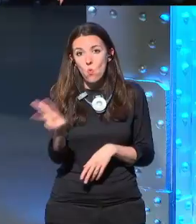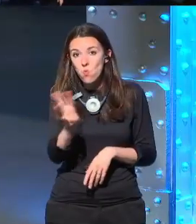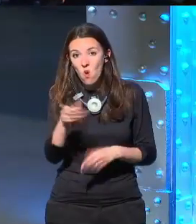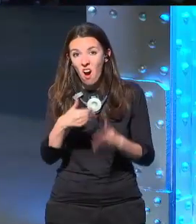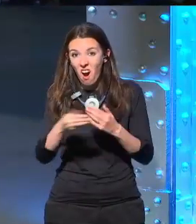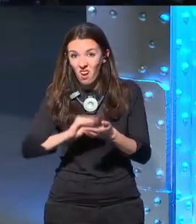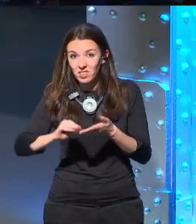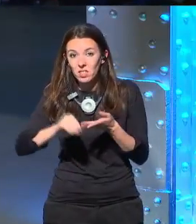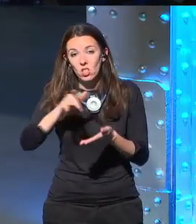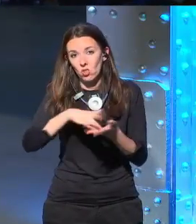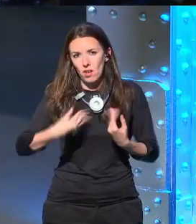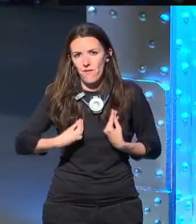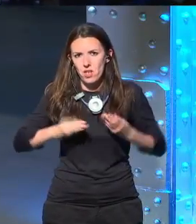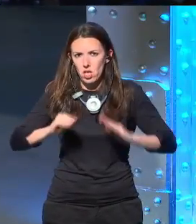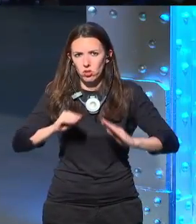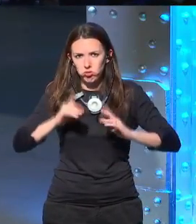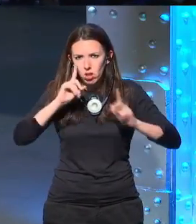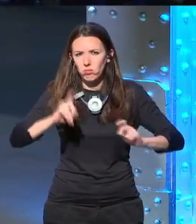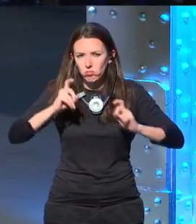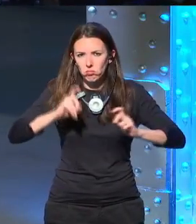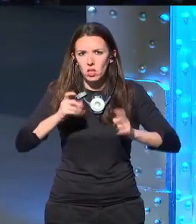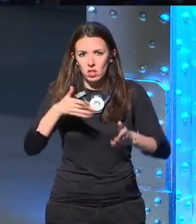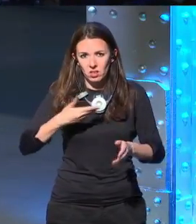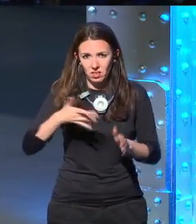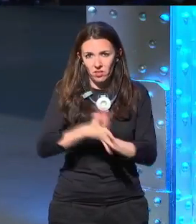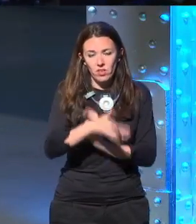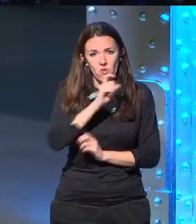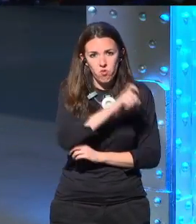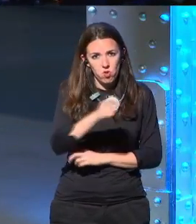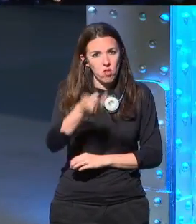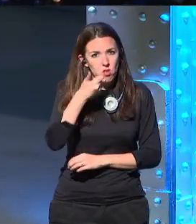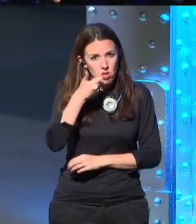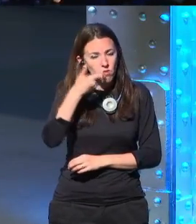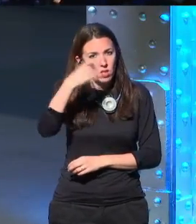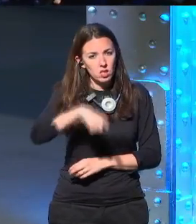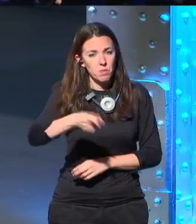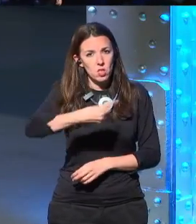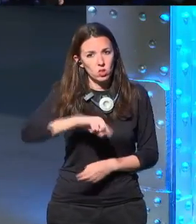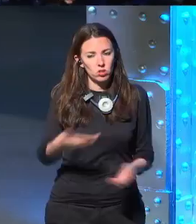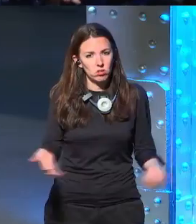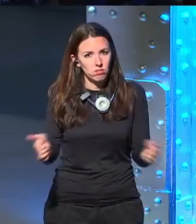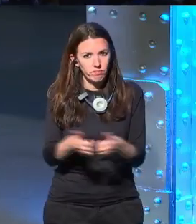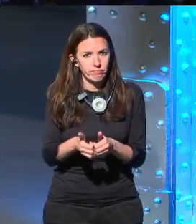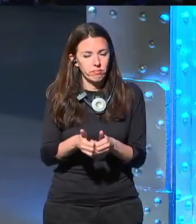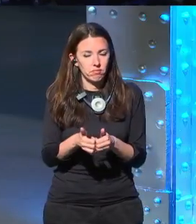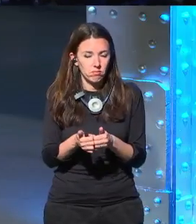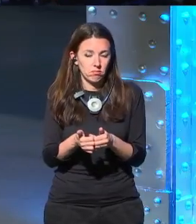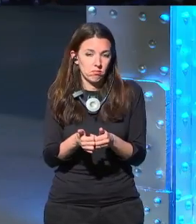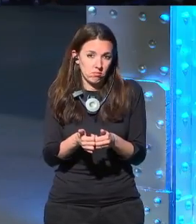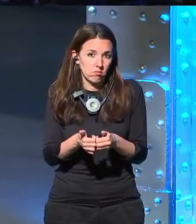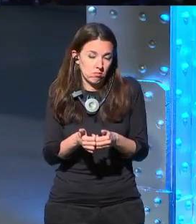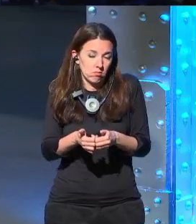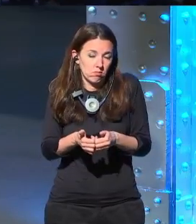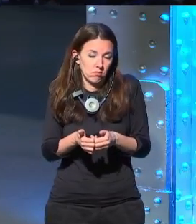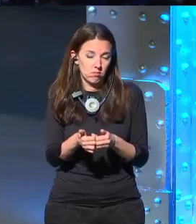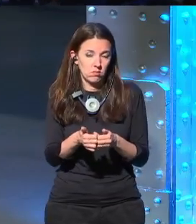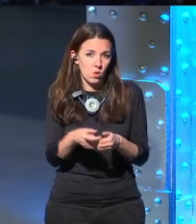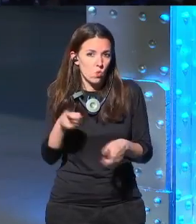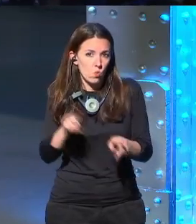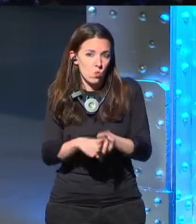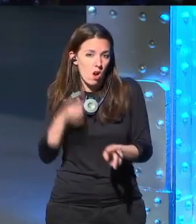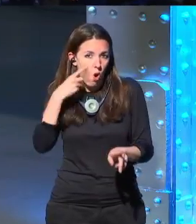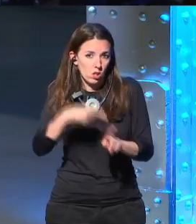this is what Walter Isaacson has dedicated part of his life, and also Fundación Telefónica want to support